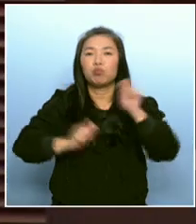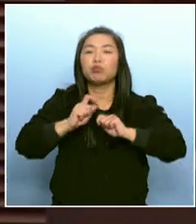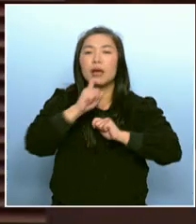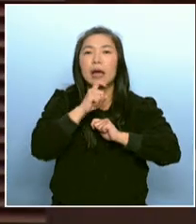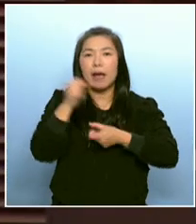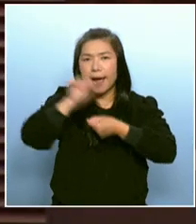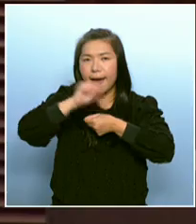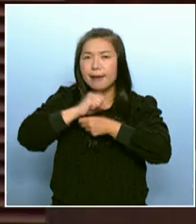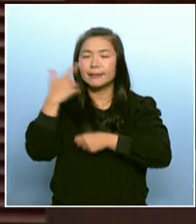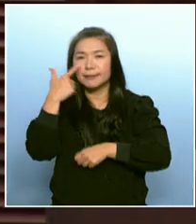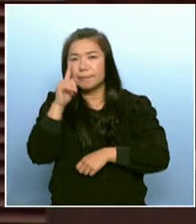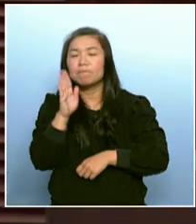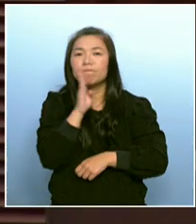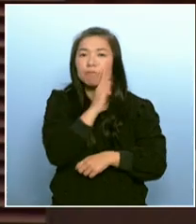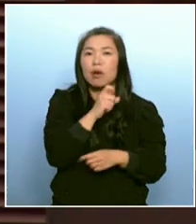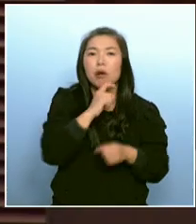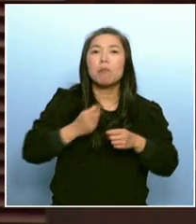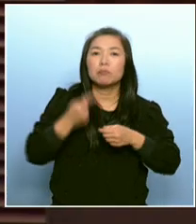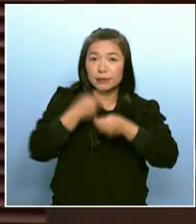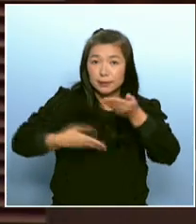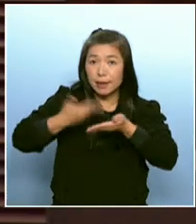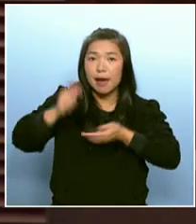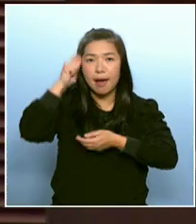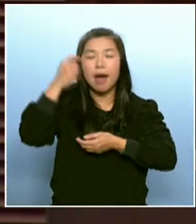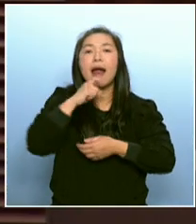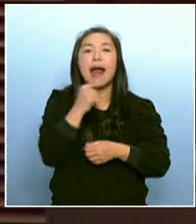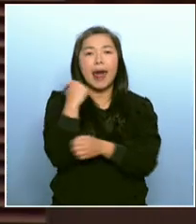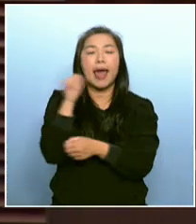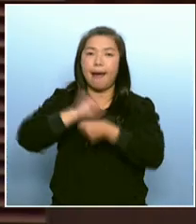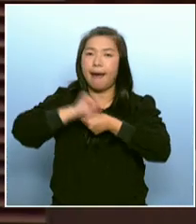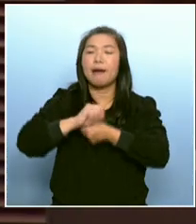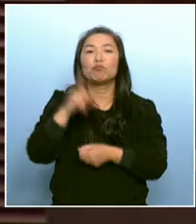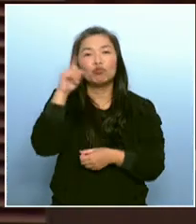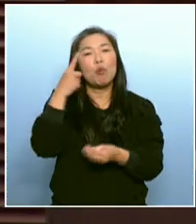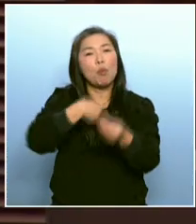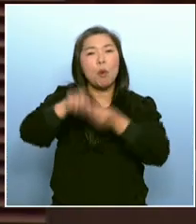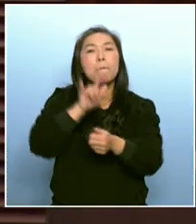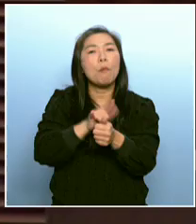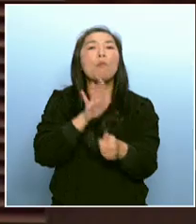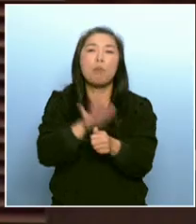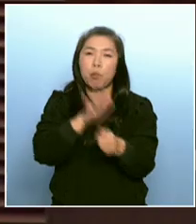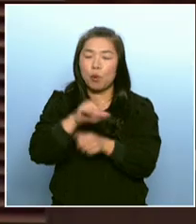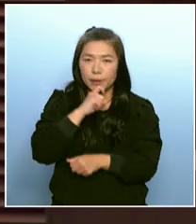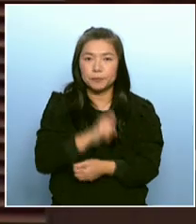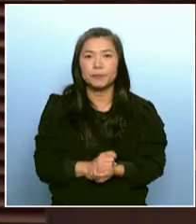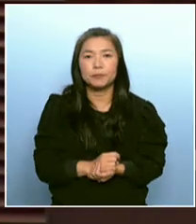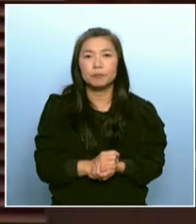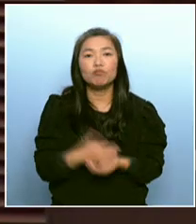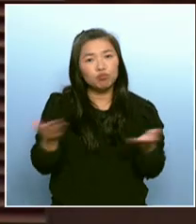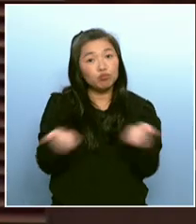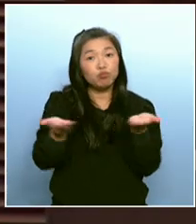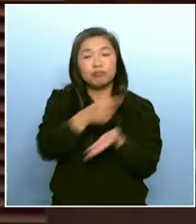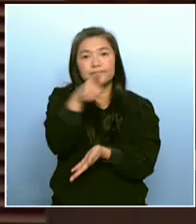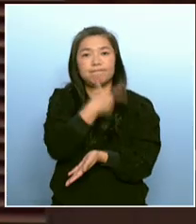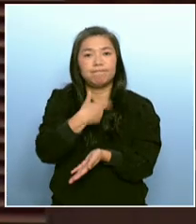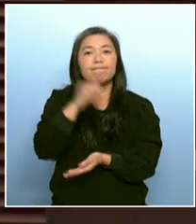adventure training to deepen participants' understanding of society and the ecological environment, broaden their horizons, and build social skills, thereby encouraging